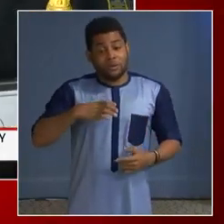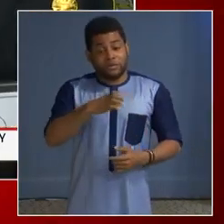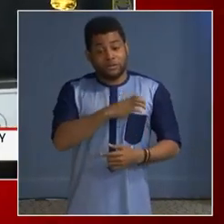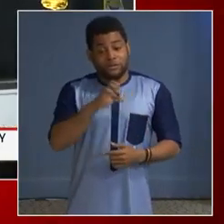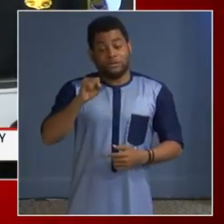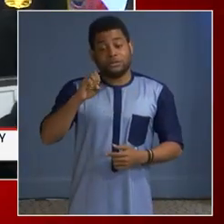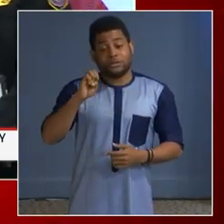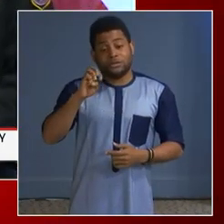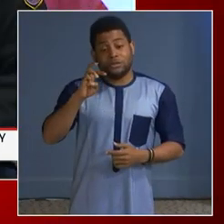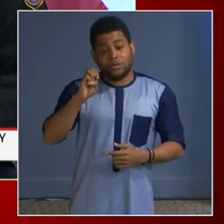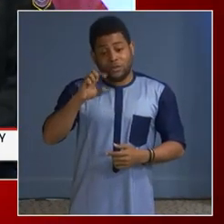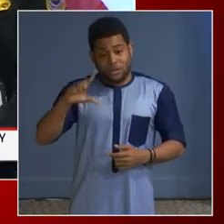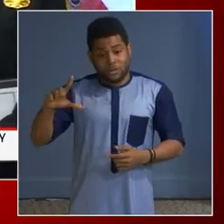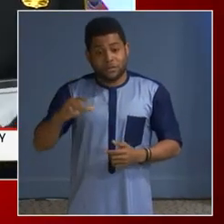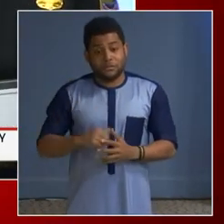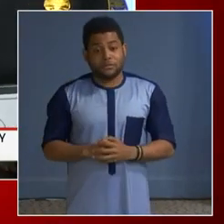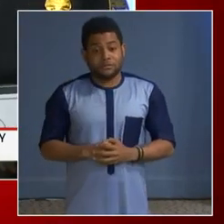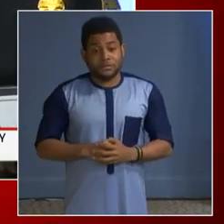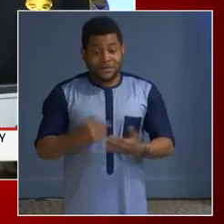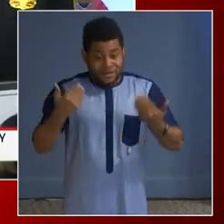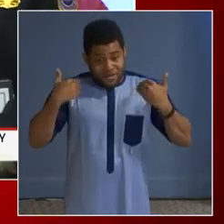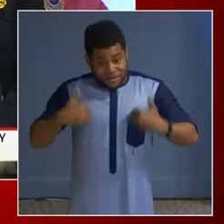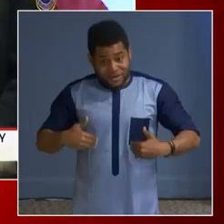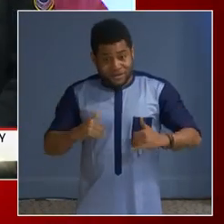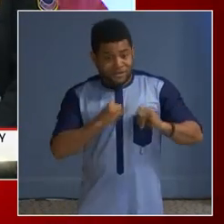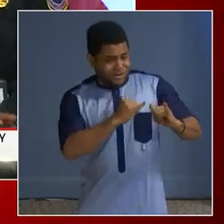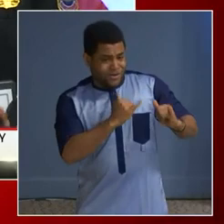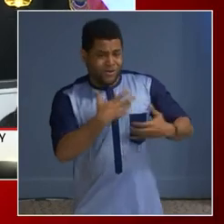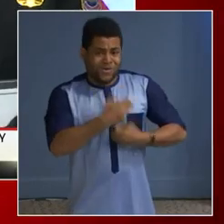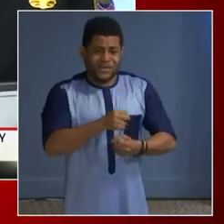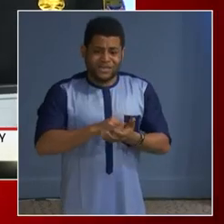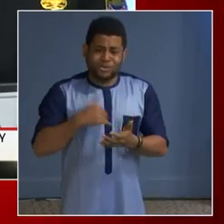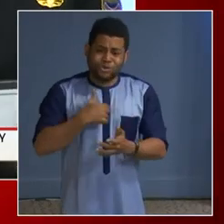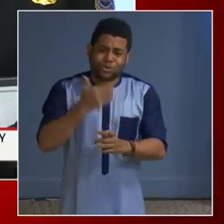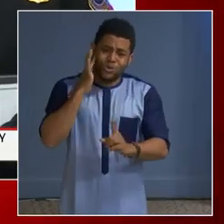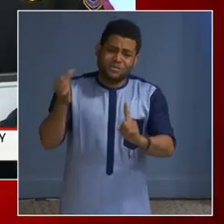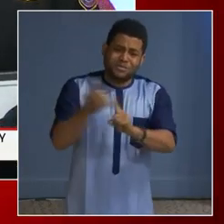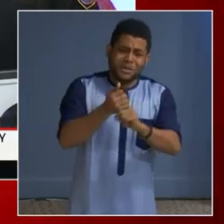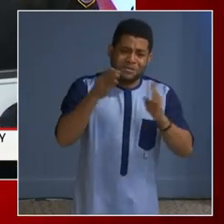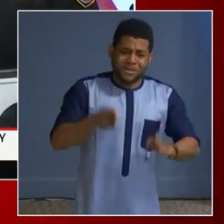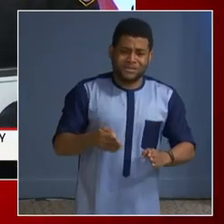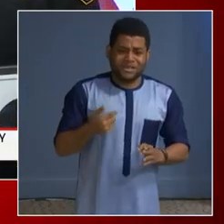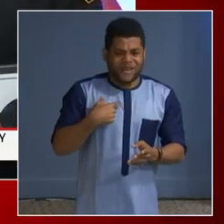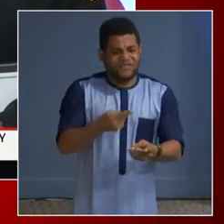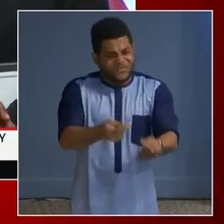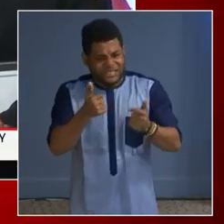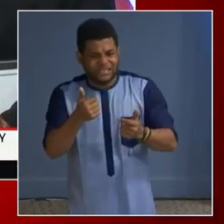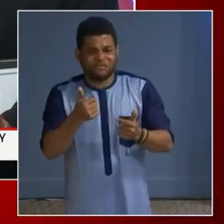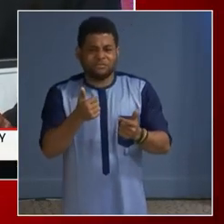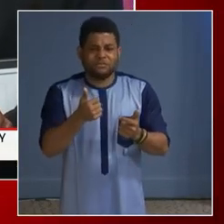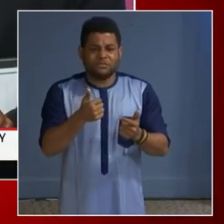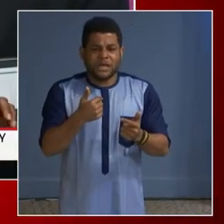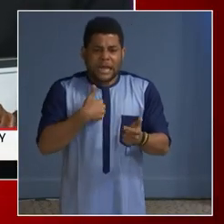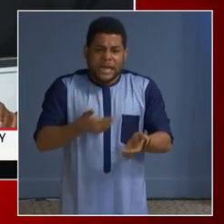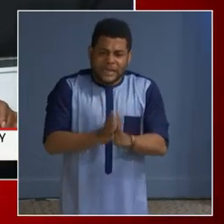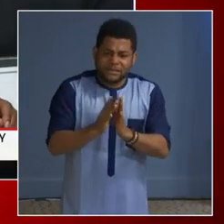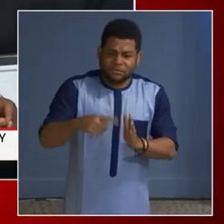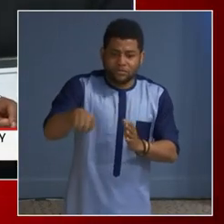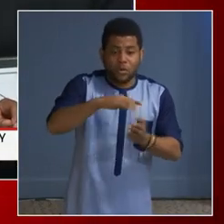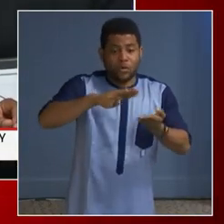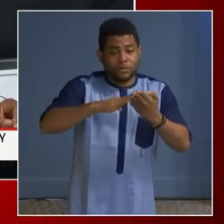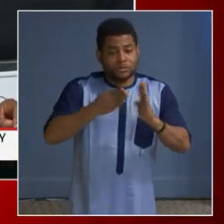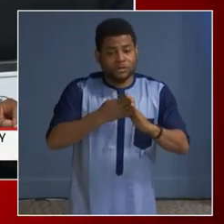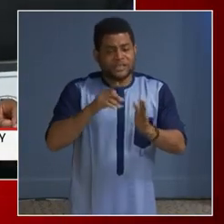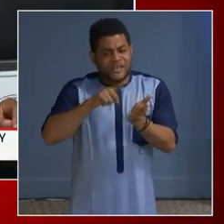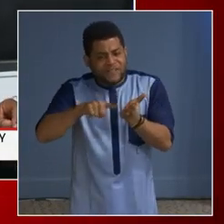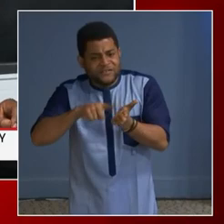Good evening. I too share the chief's confidence that we will apprehend this individual and rather quickly, and it will take the community, it will take the extraordinary investigators,